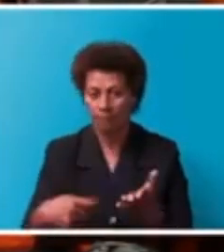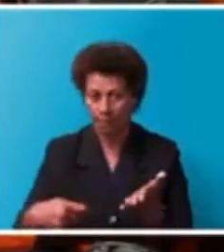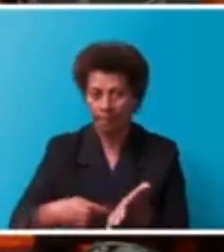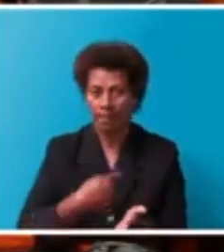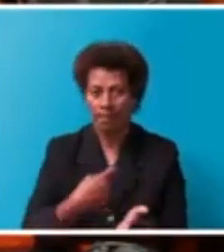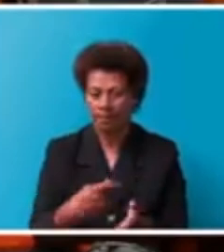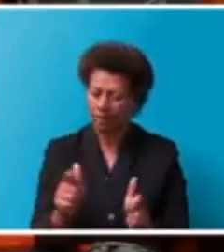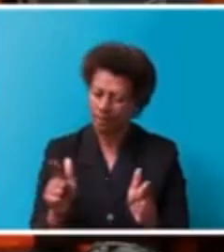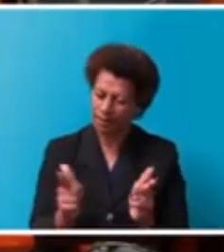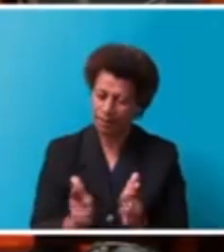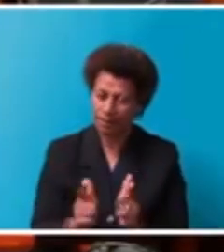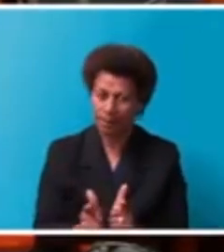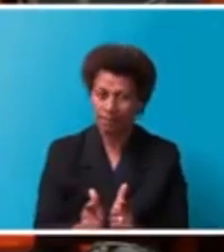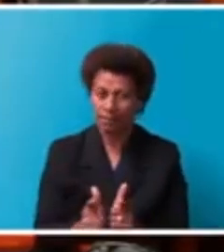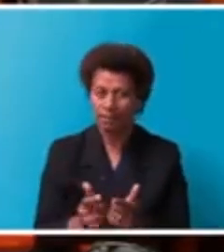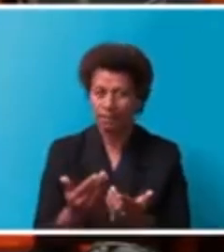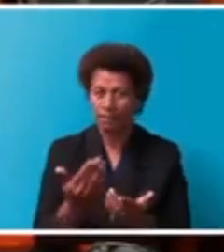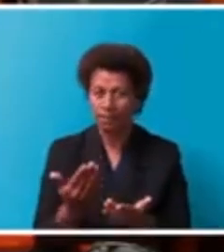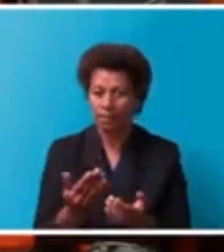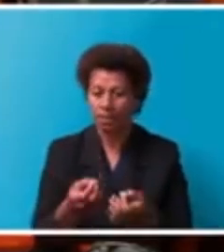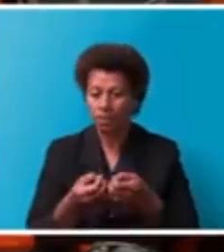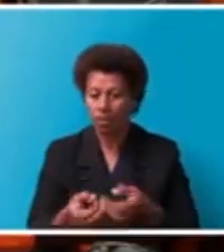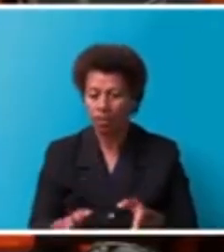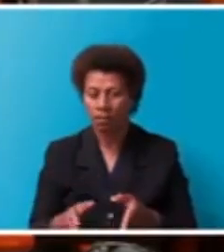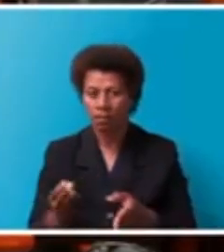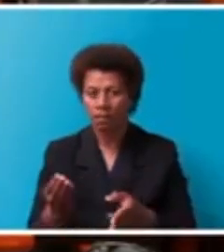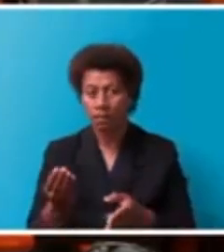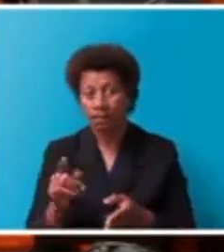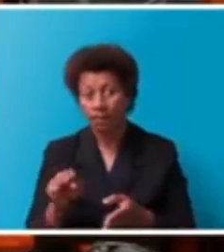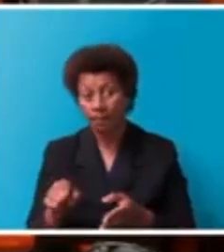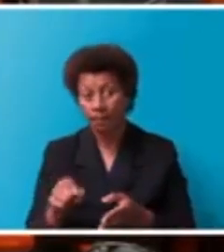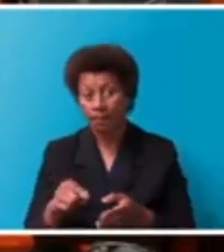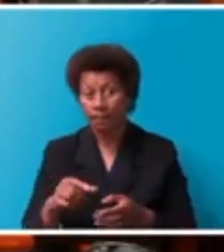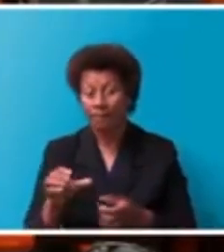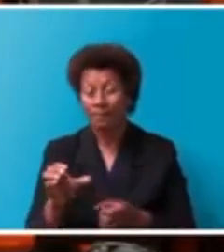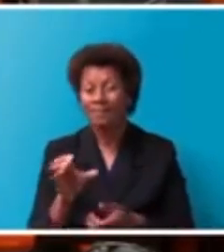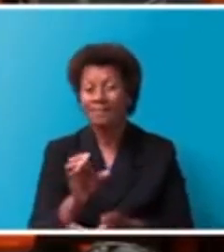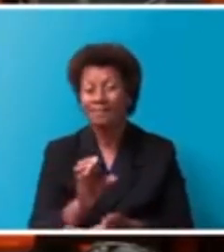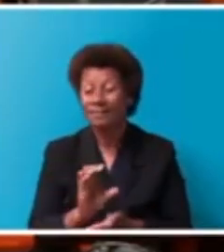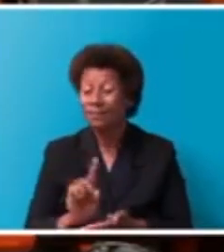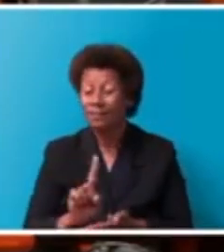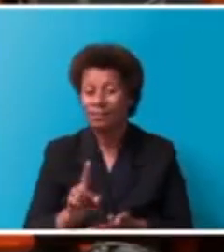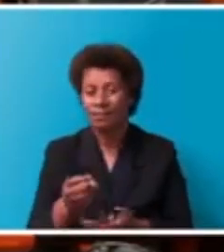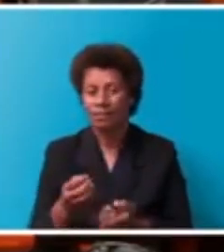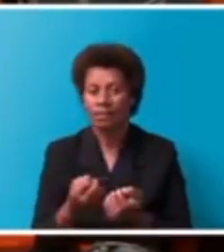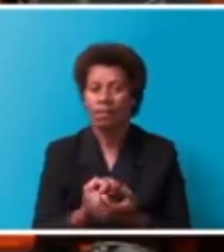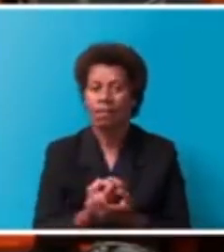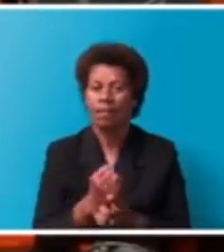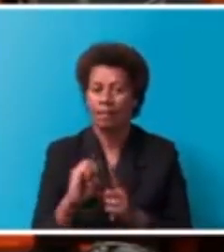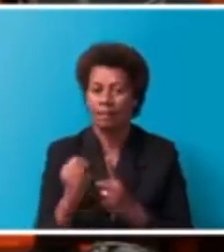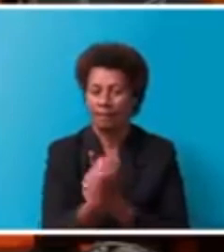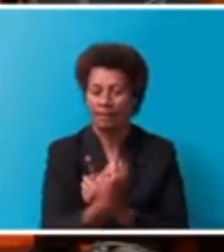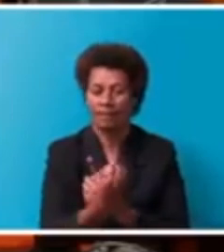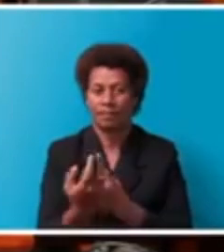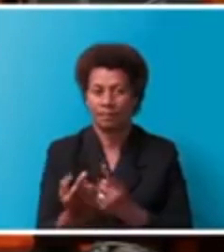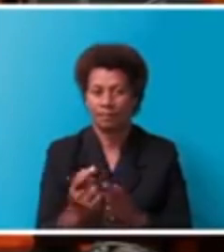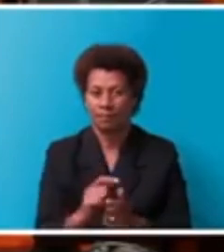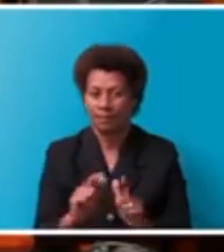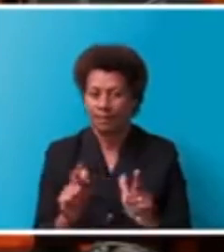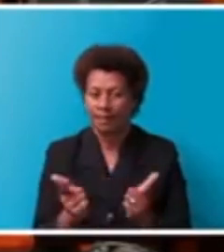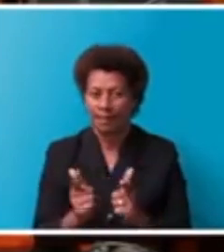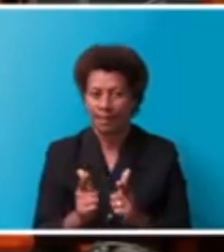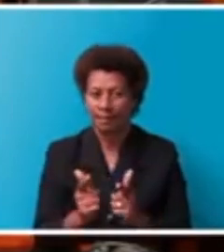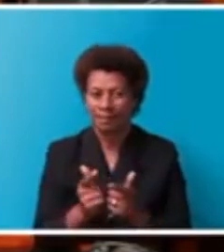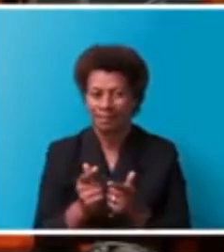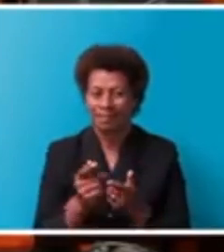less, the loss is borne by the company. It is a win economically and environmentally, Mr. Speaker. Less smelting in